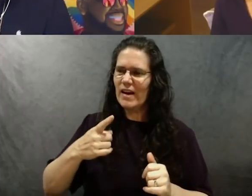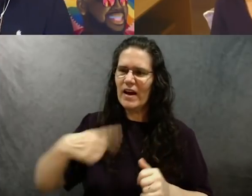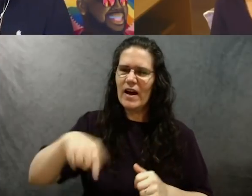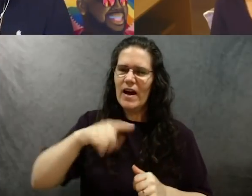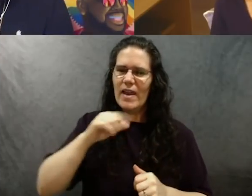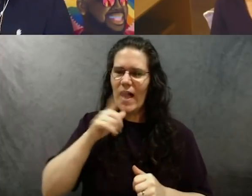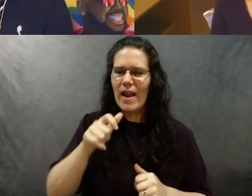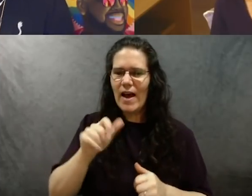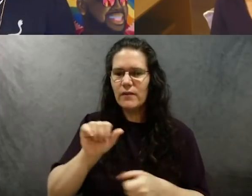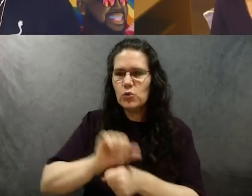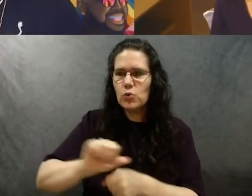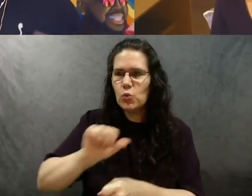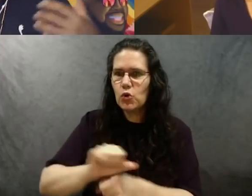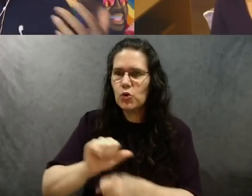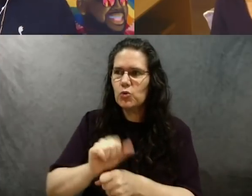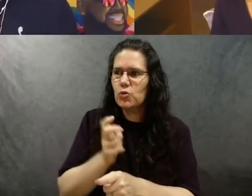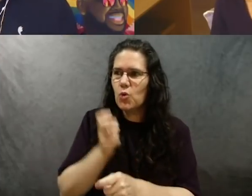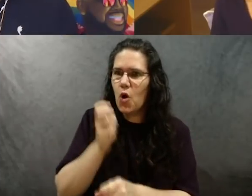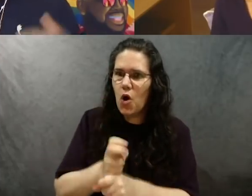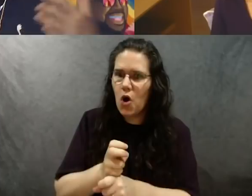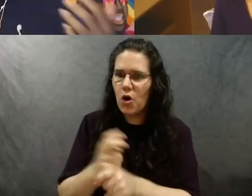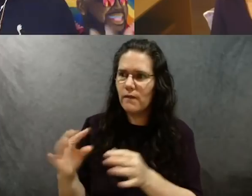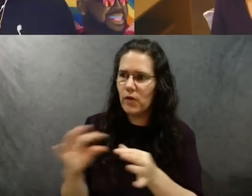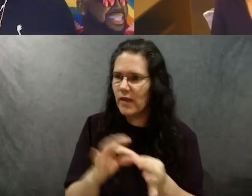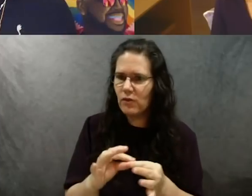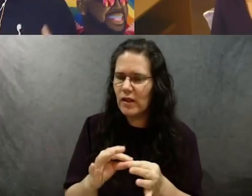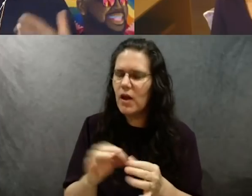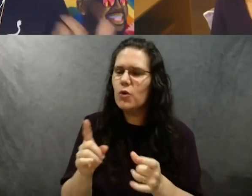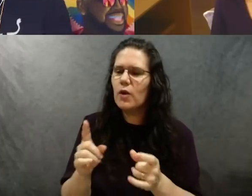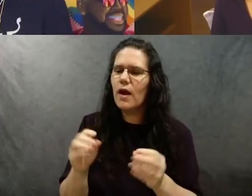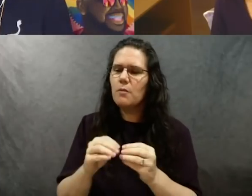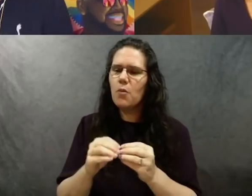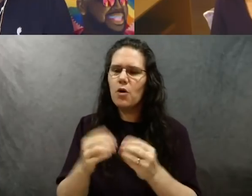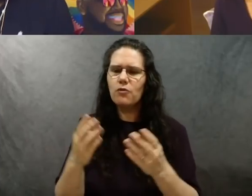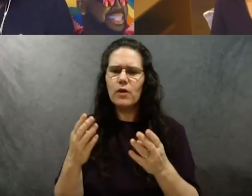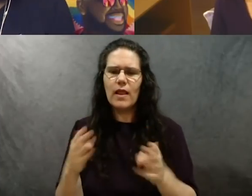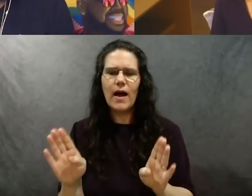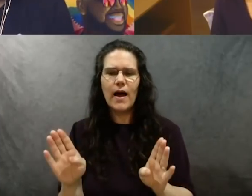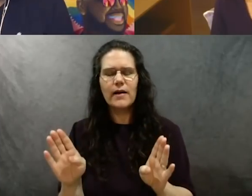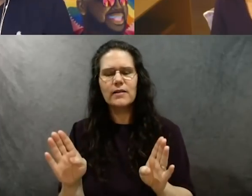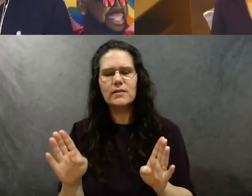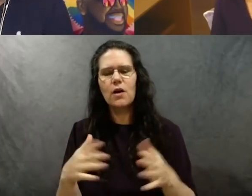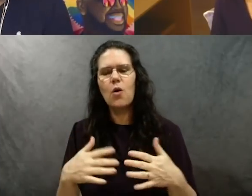in that relationship. And so you can relax, you can open, you can take a break and say,